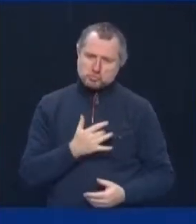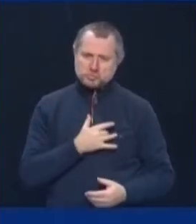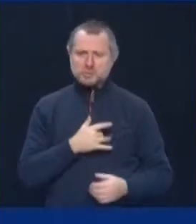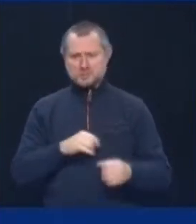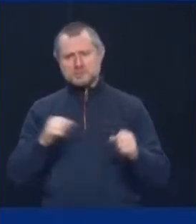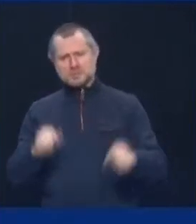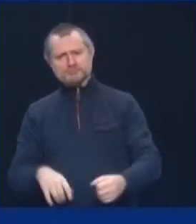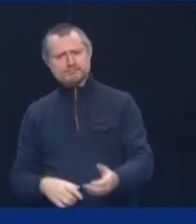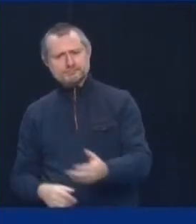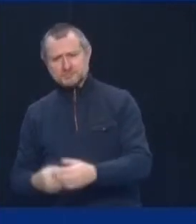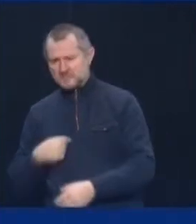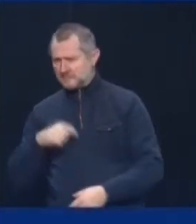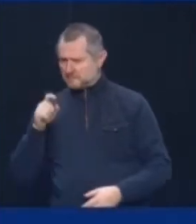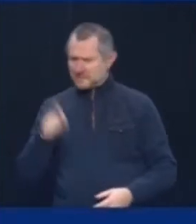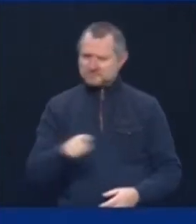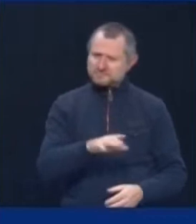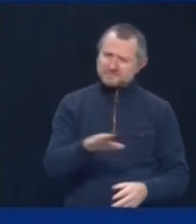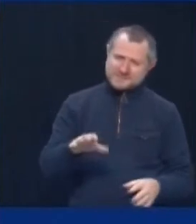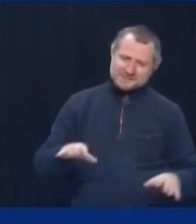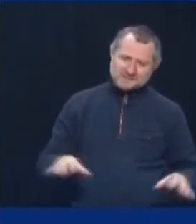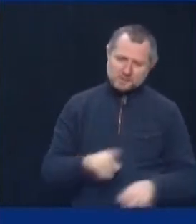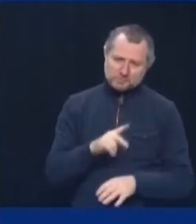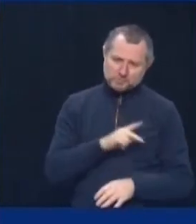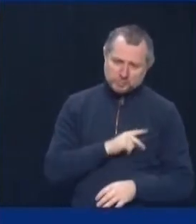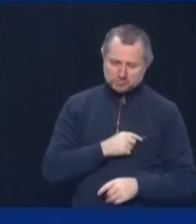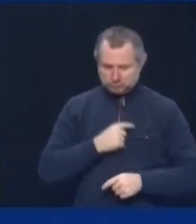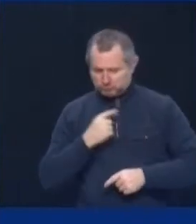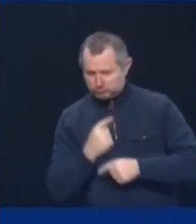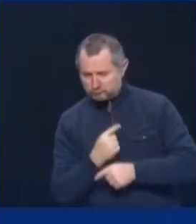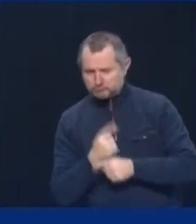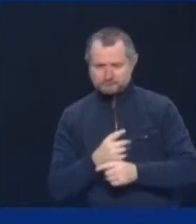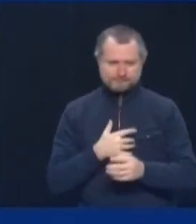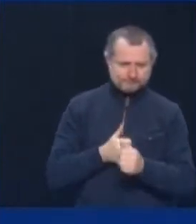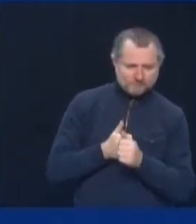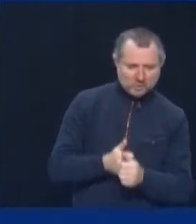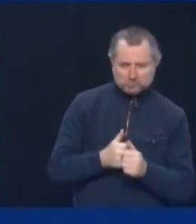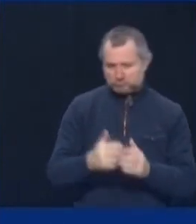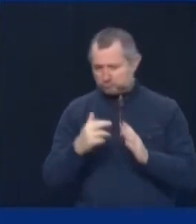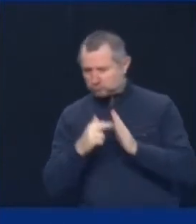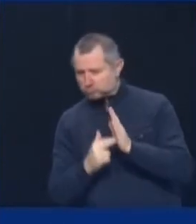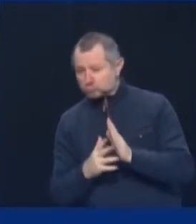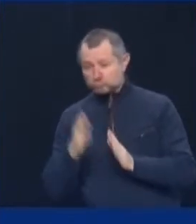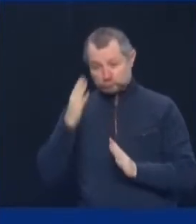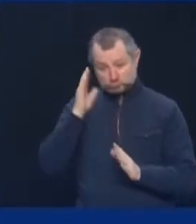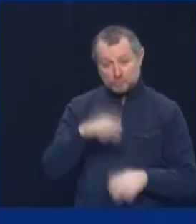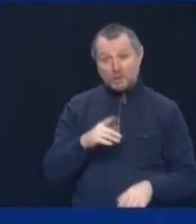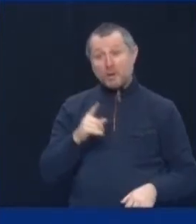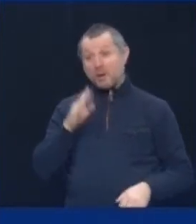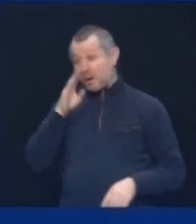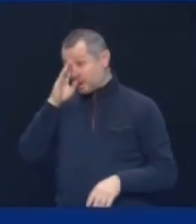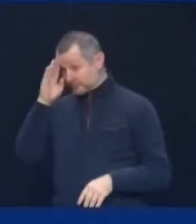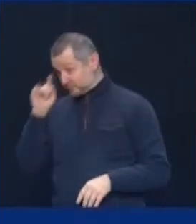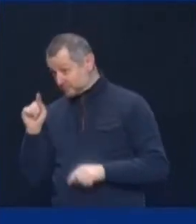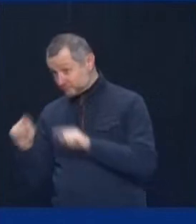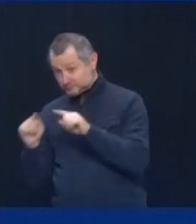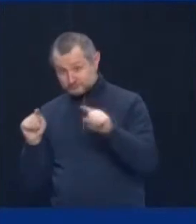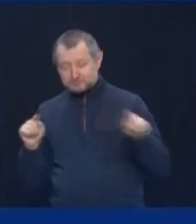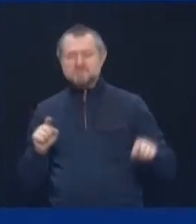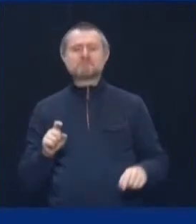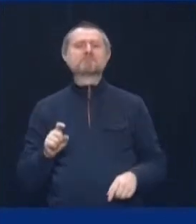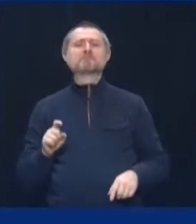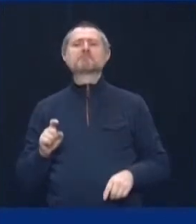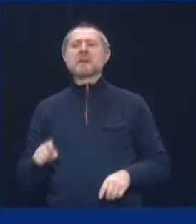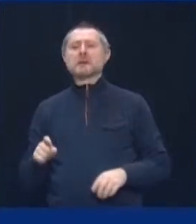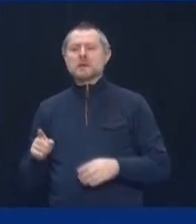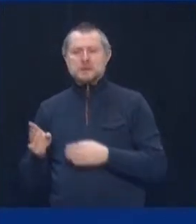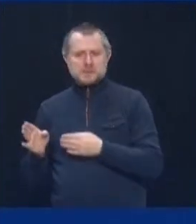be personally responsible. We need the hospitals to step up and be in crisis